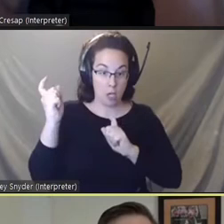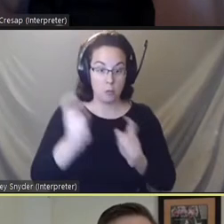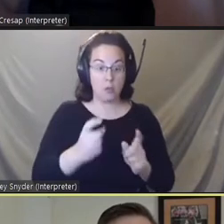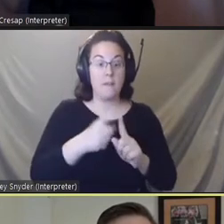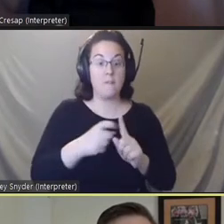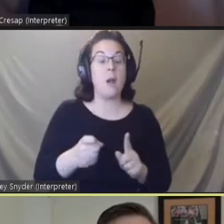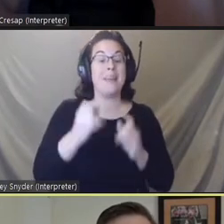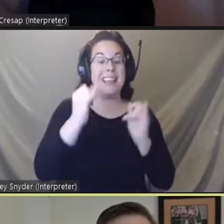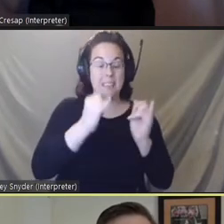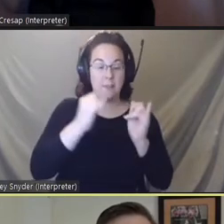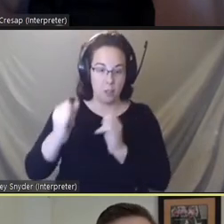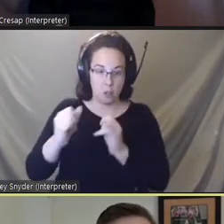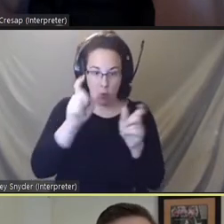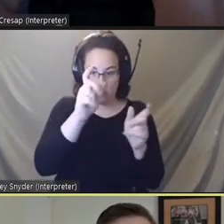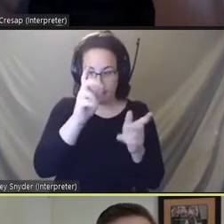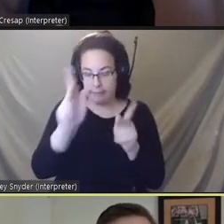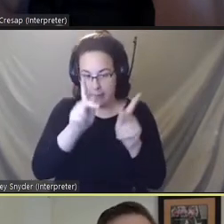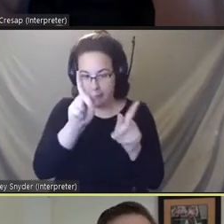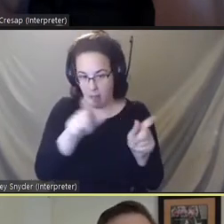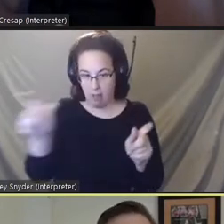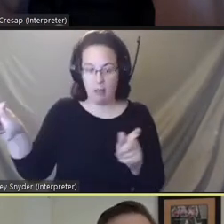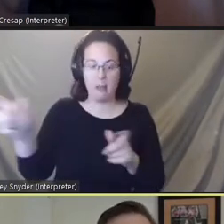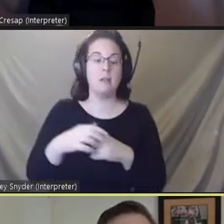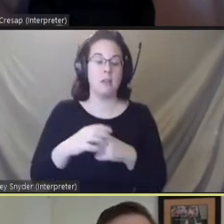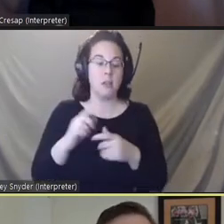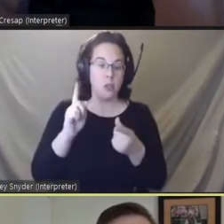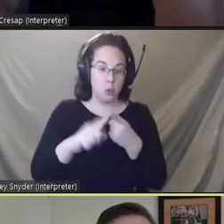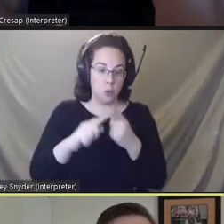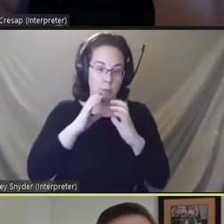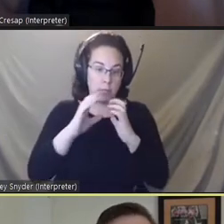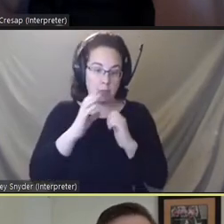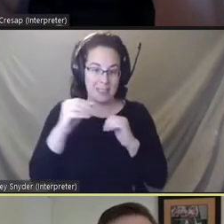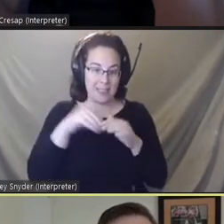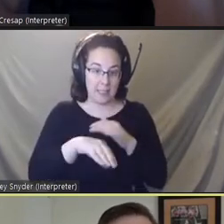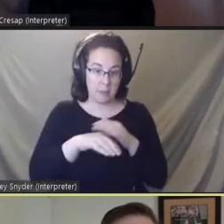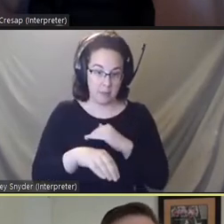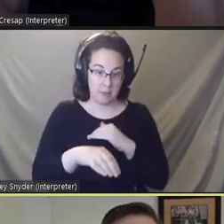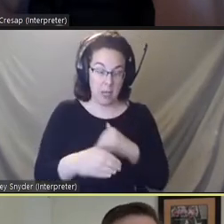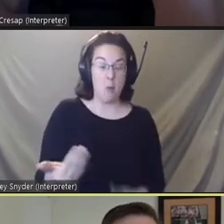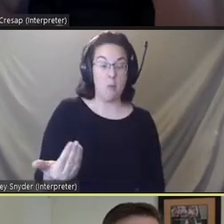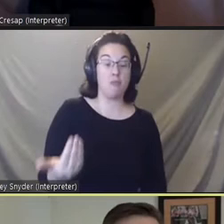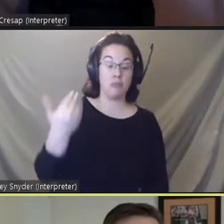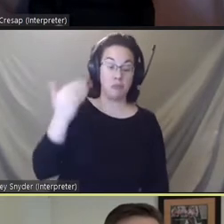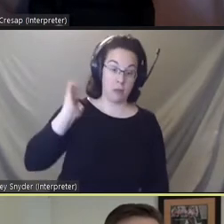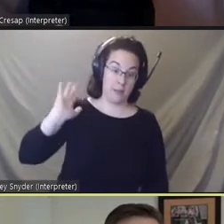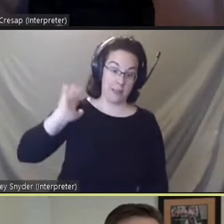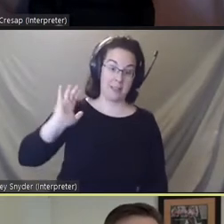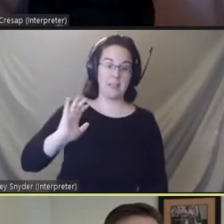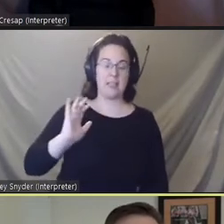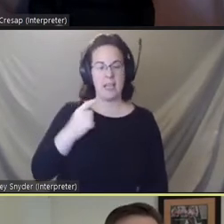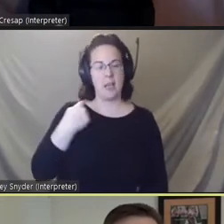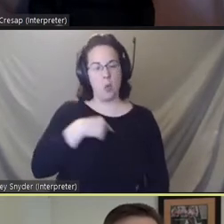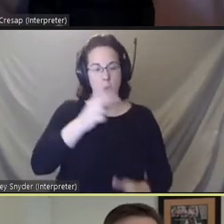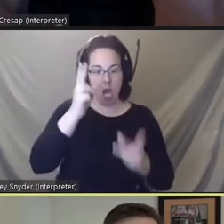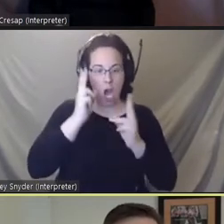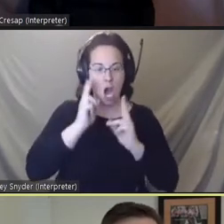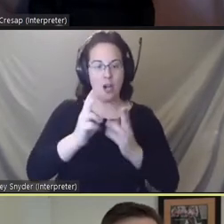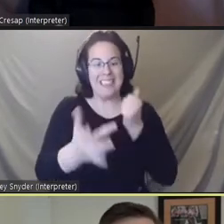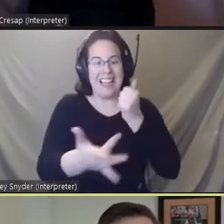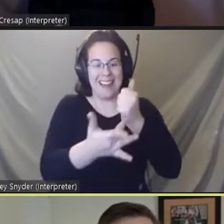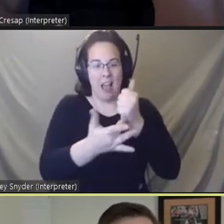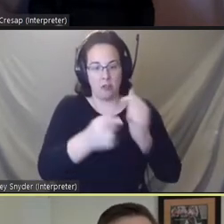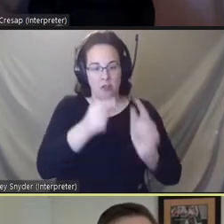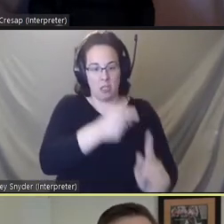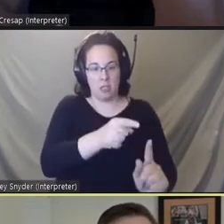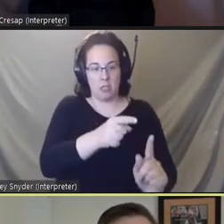individuals to communications accessibility. Previous awards had recognized specific technology achievements. This year, we're